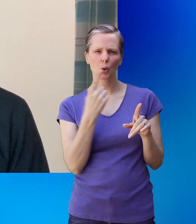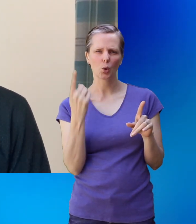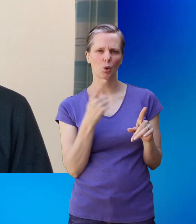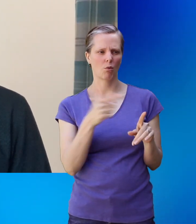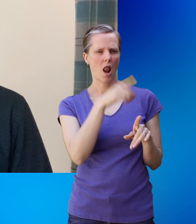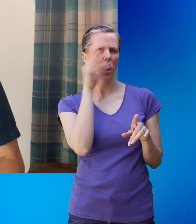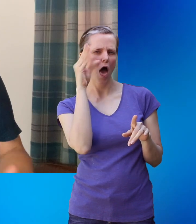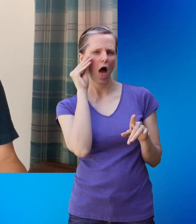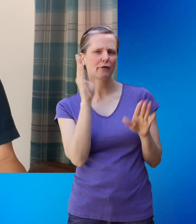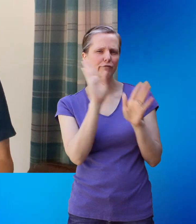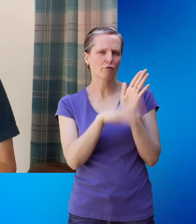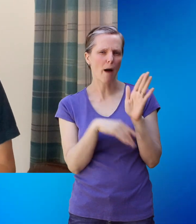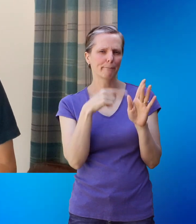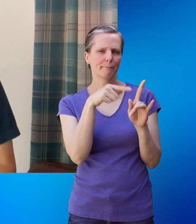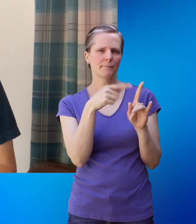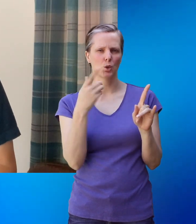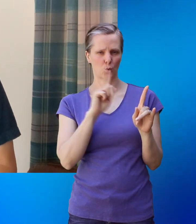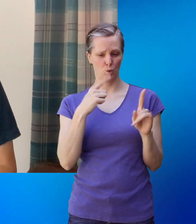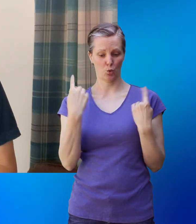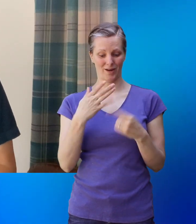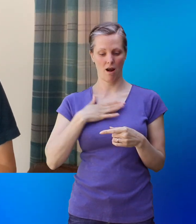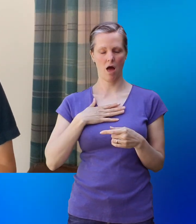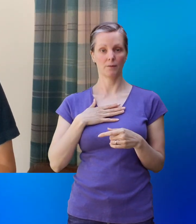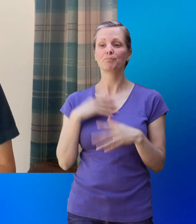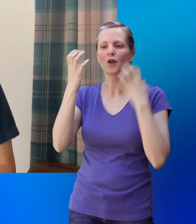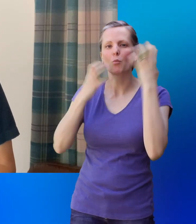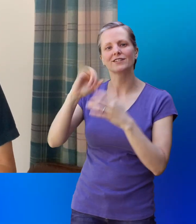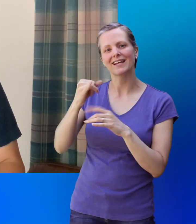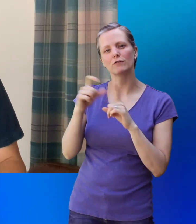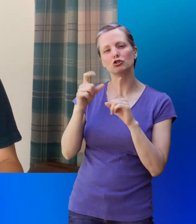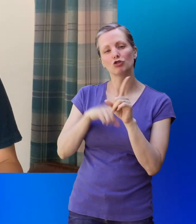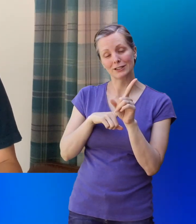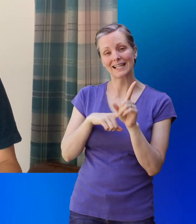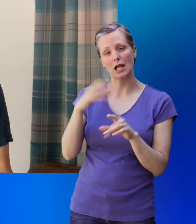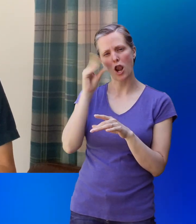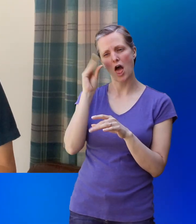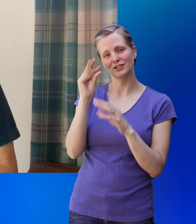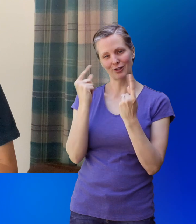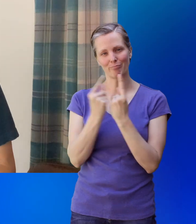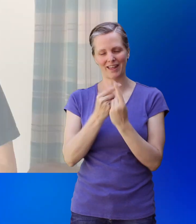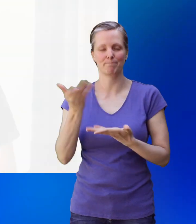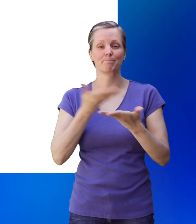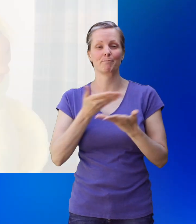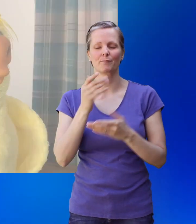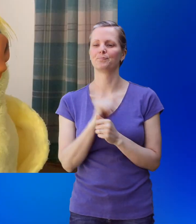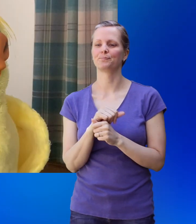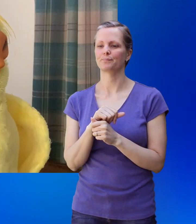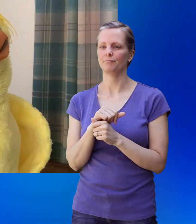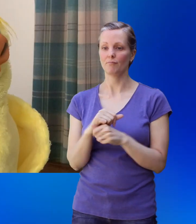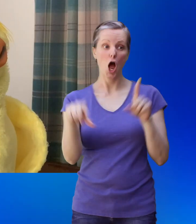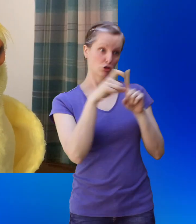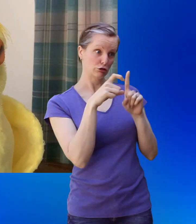and learn from. Well, I wonder if Dudley has learnt anything from this story today. Let's have a chat with him. So